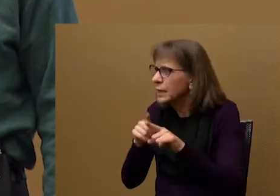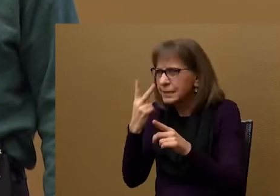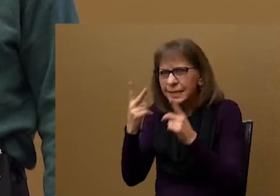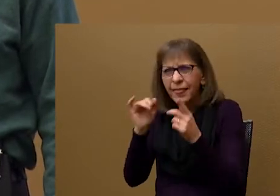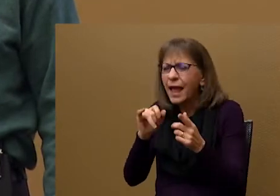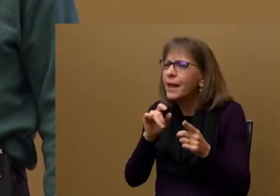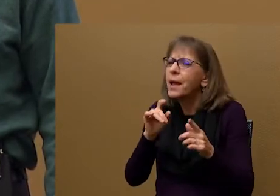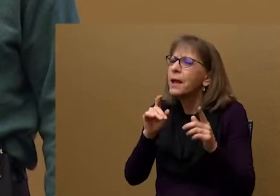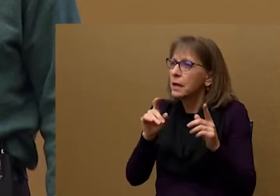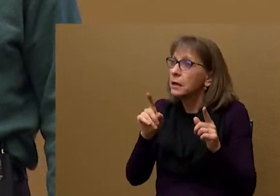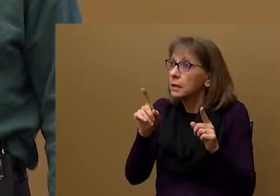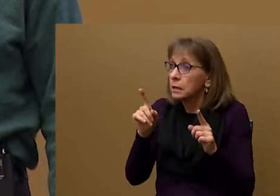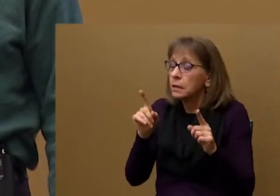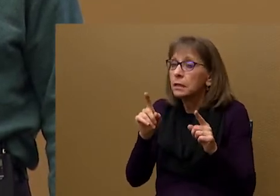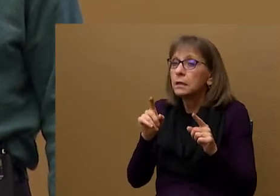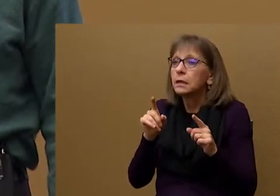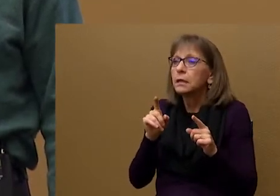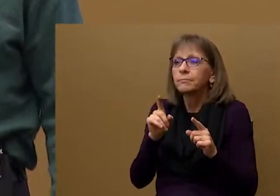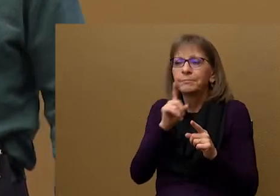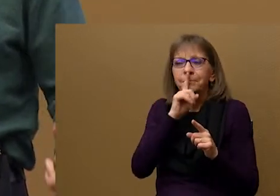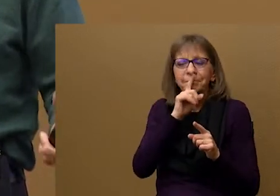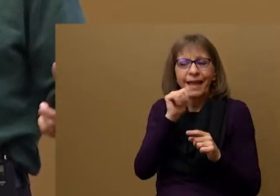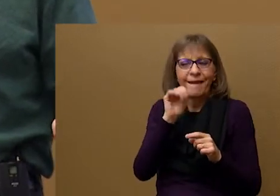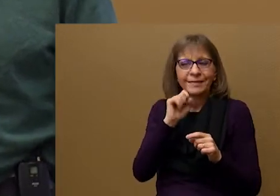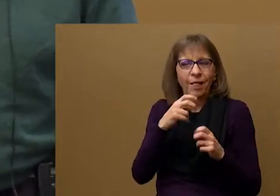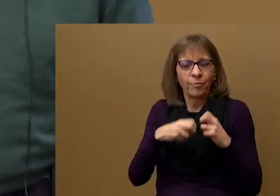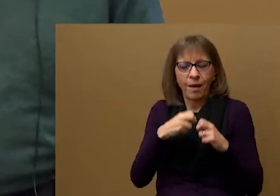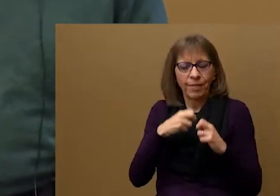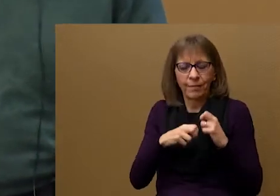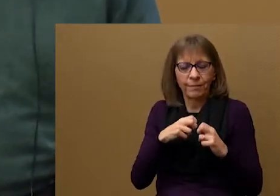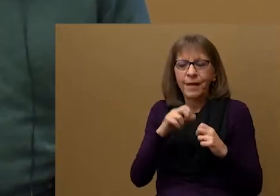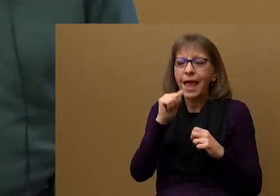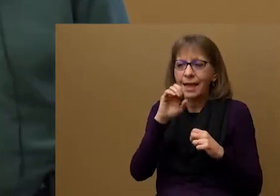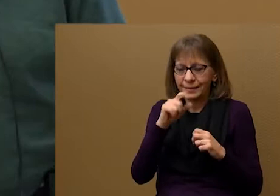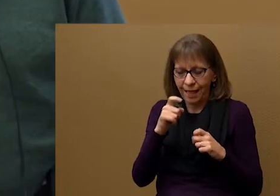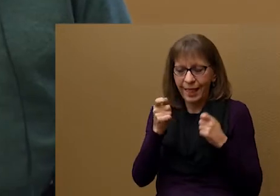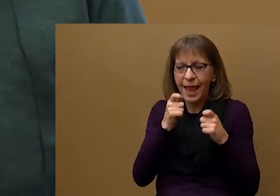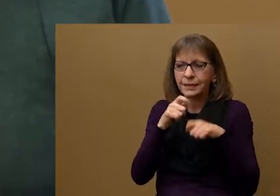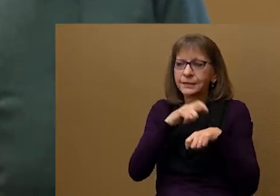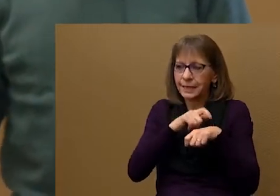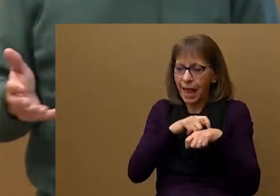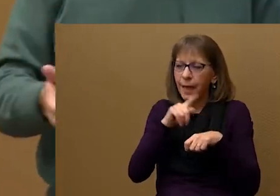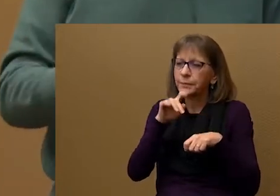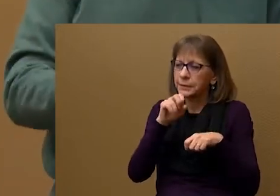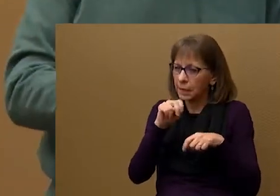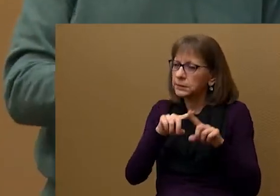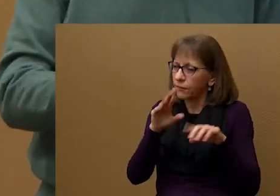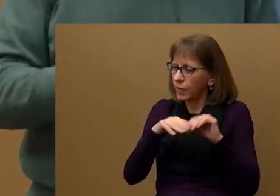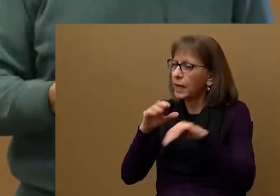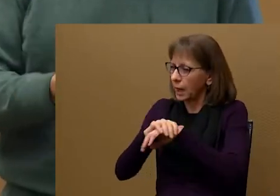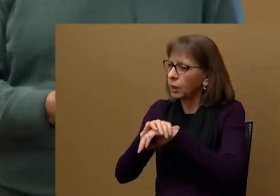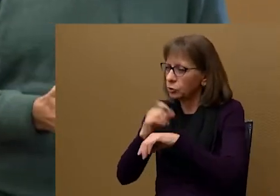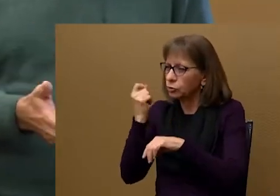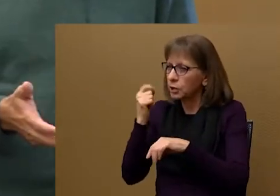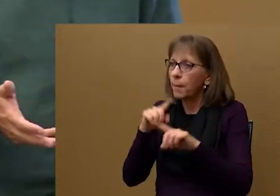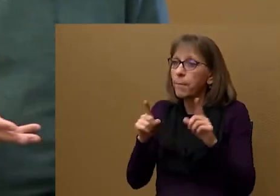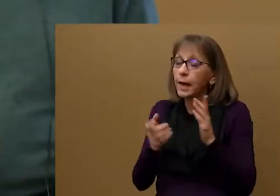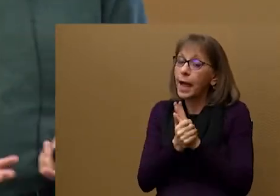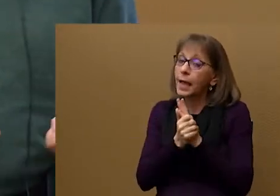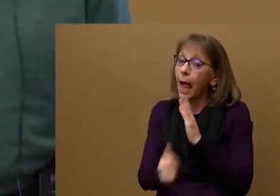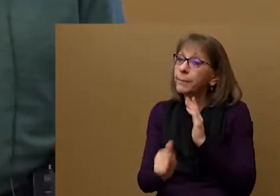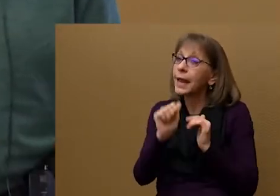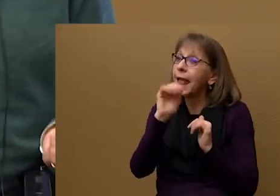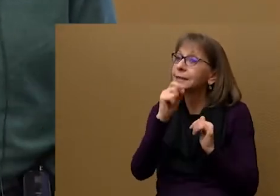seen things like that? People can't quite. Now, this isn't an ASL problem, because ASL handles time and tense differently than